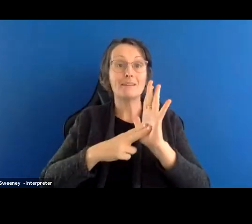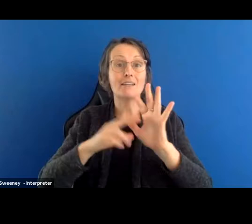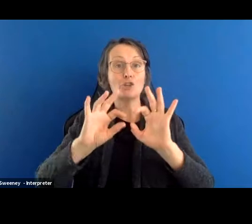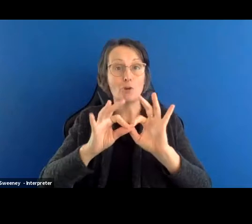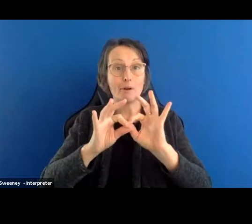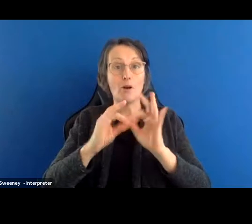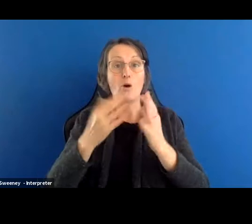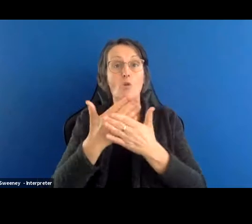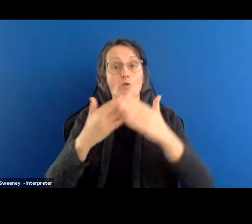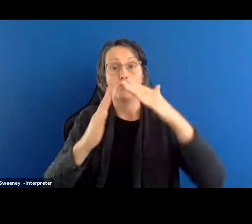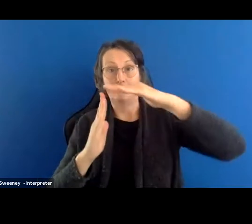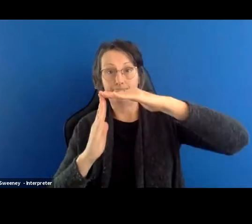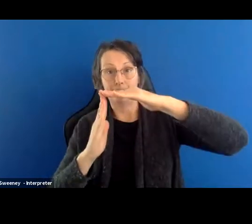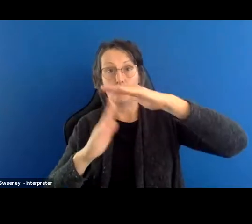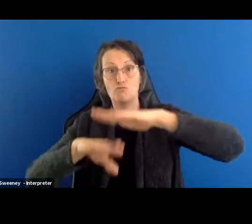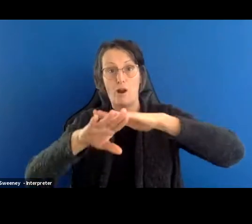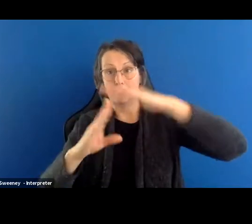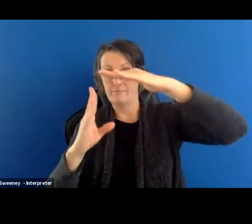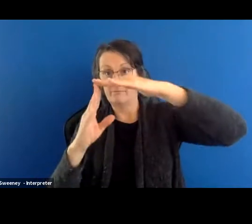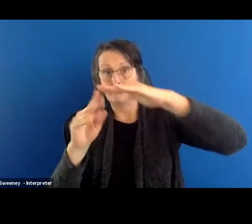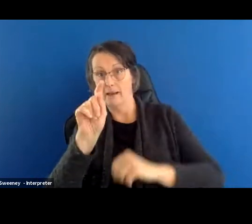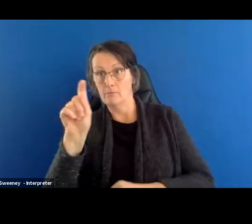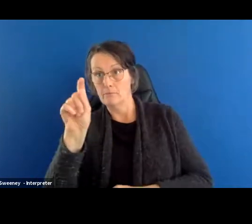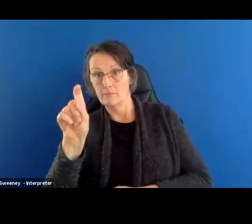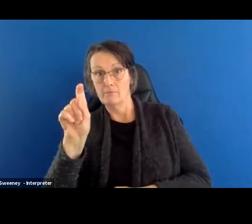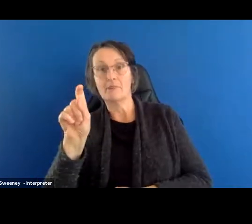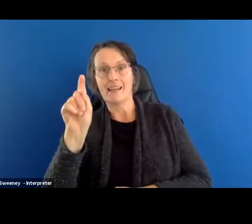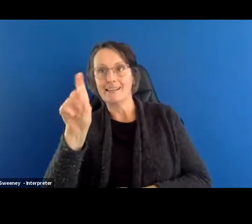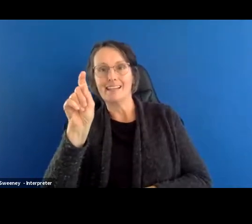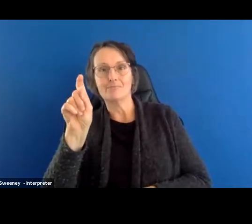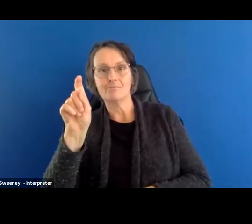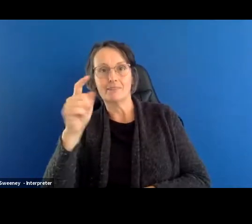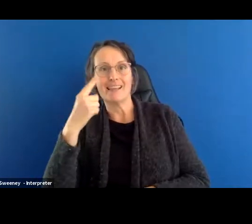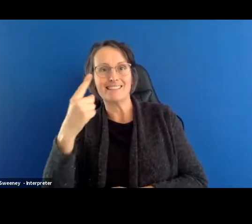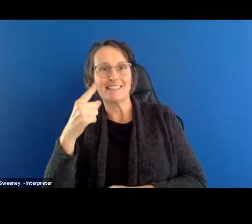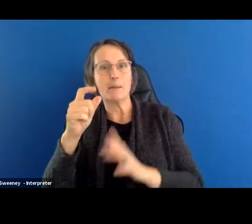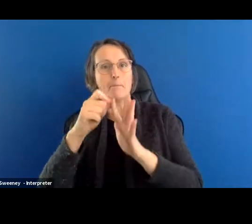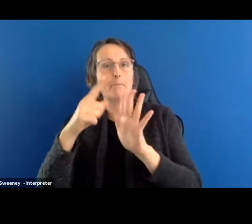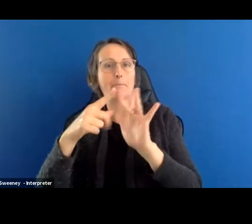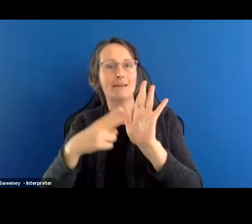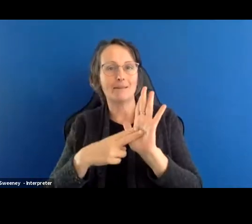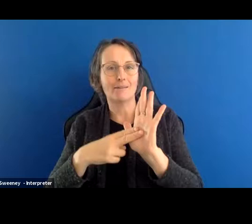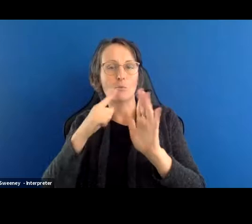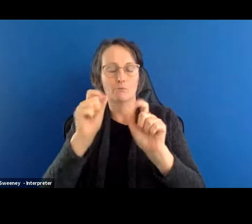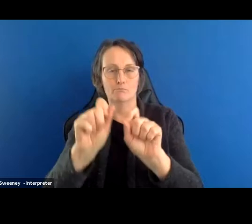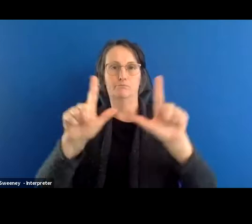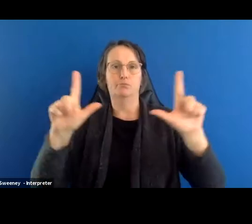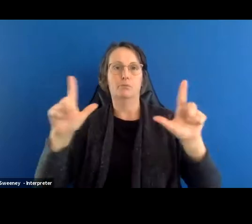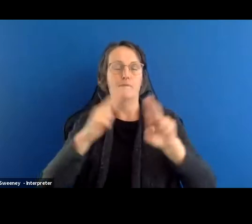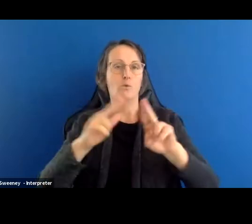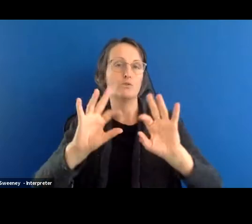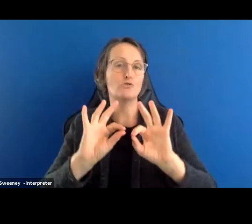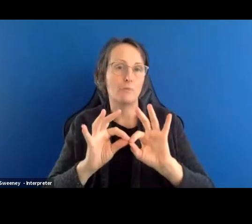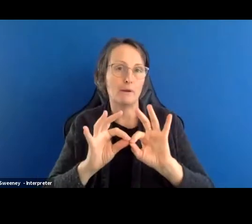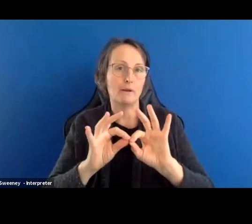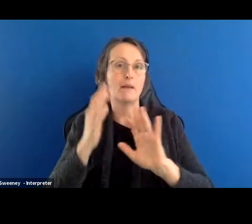over the top right-hand corner of their video panel and there is a drop-down menu where you can select Pin Video. This will make the